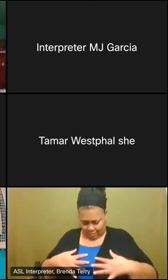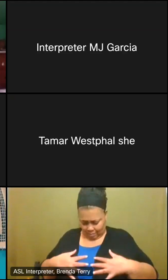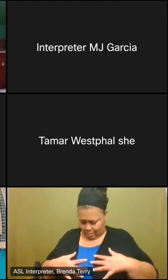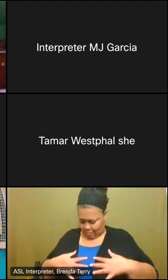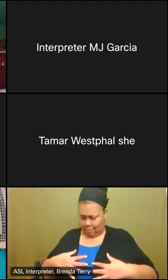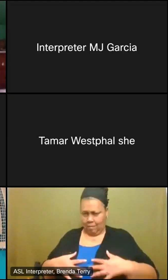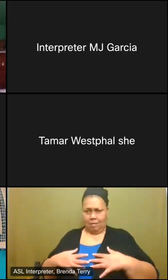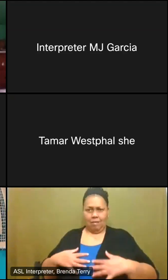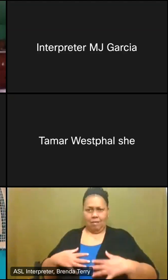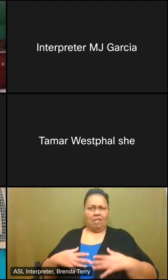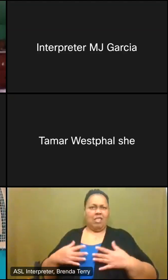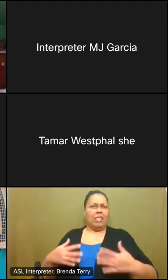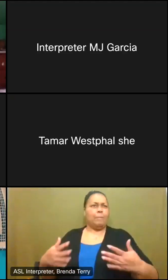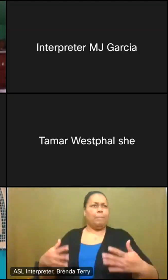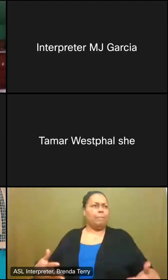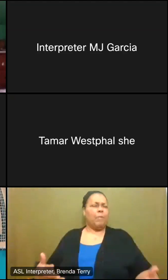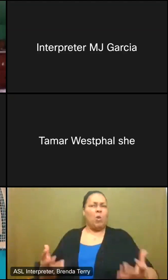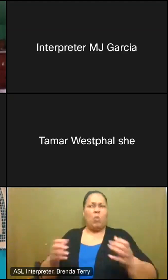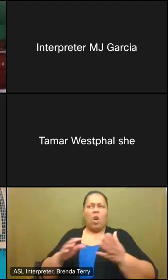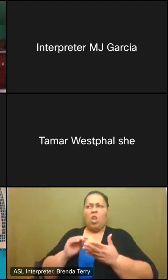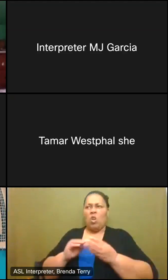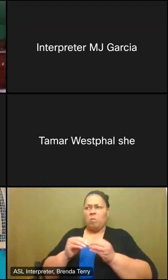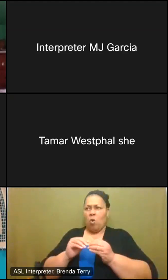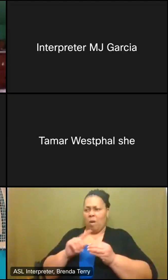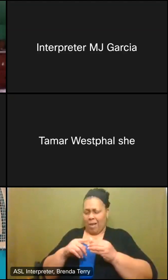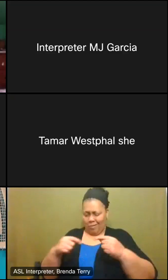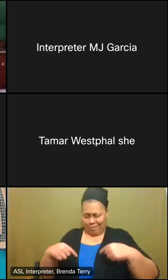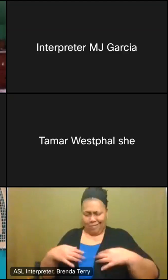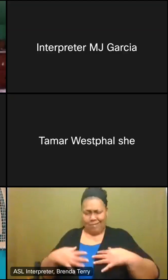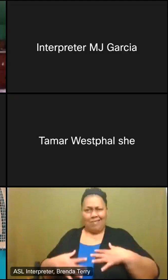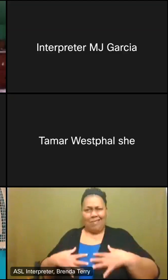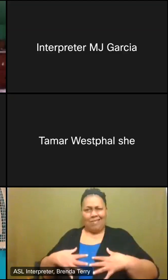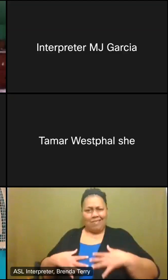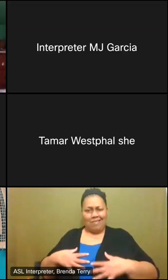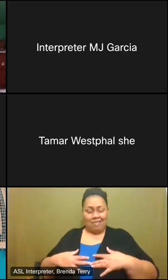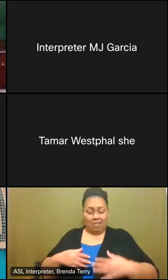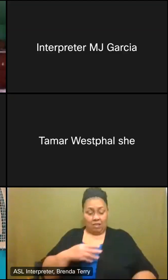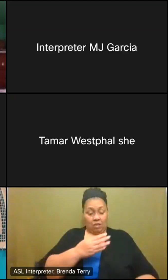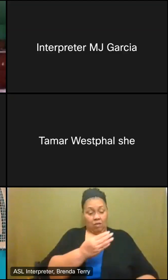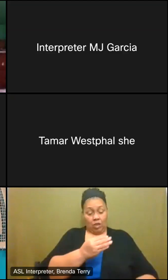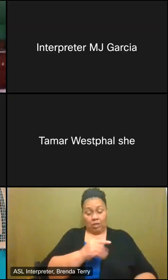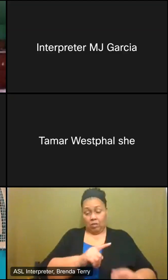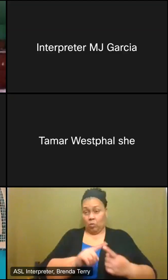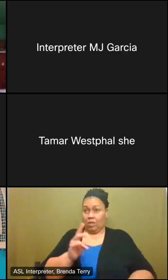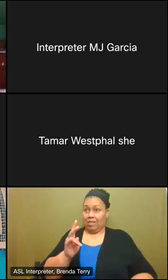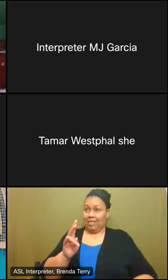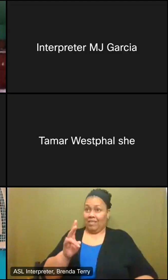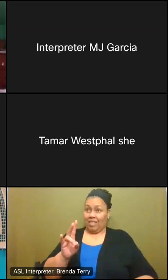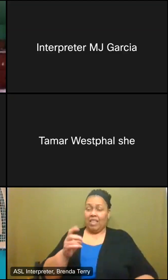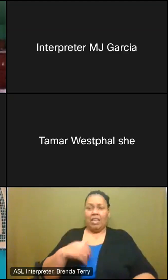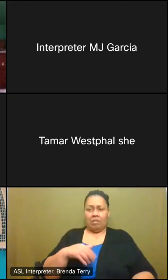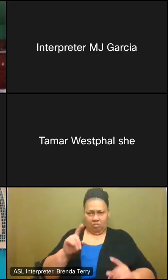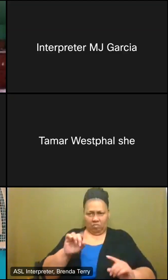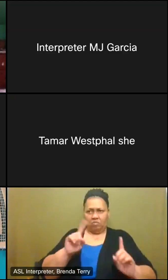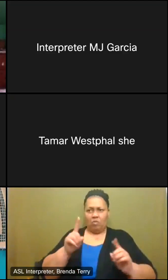it. So in that part of my journey between 14 to 17, I did go to treatment.